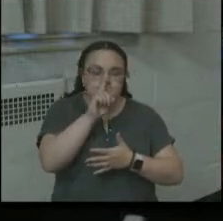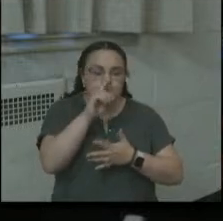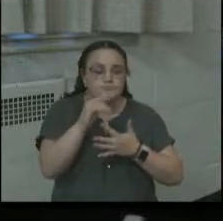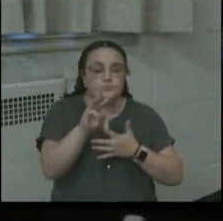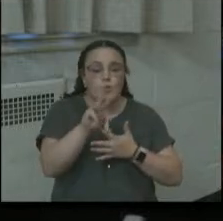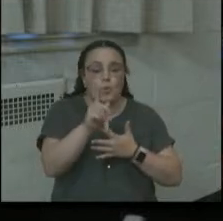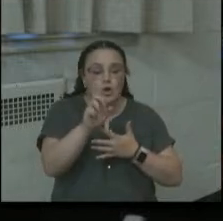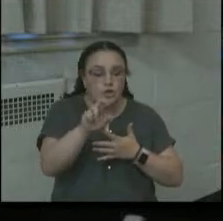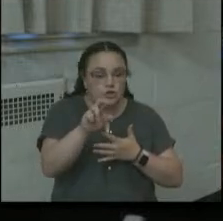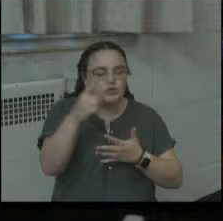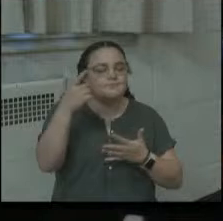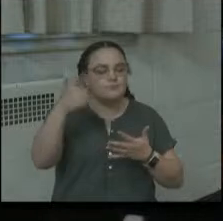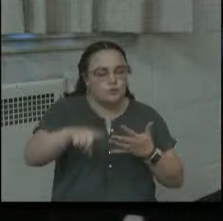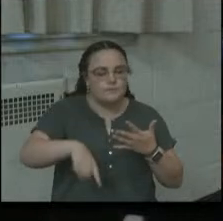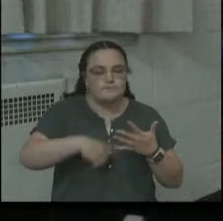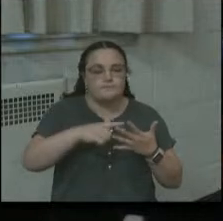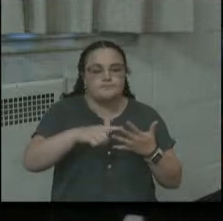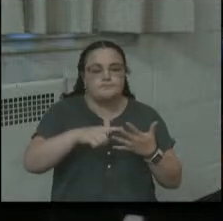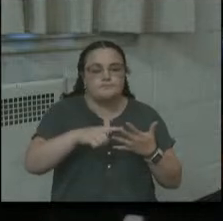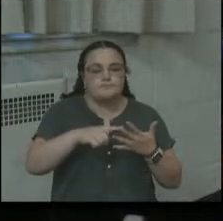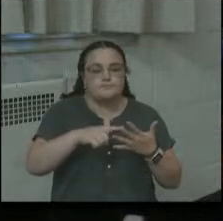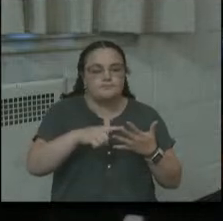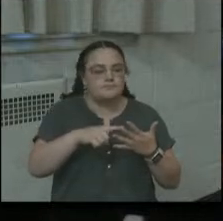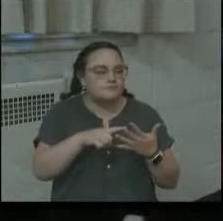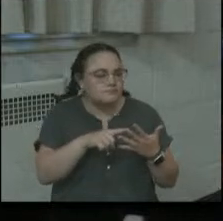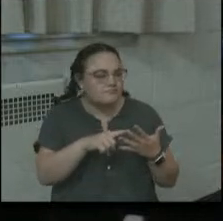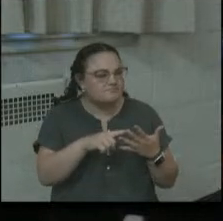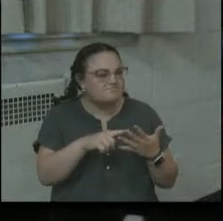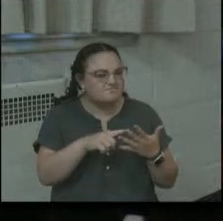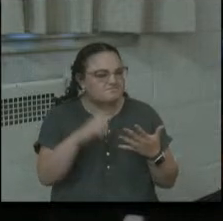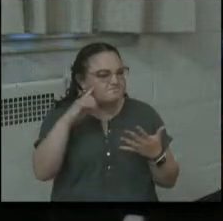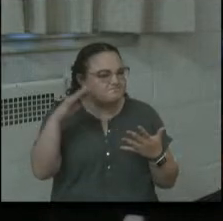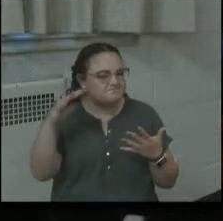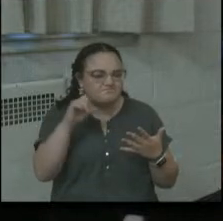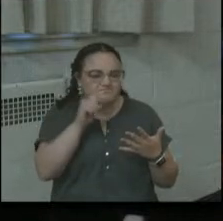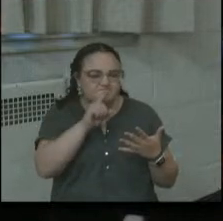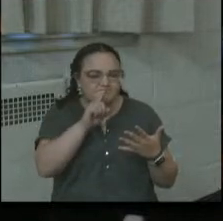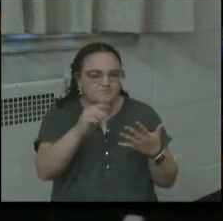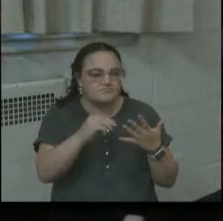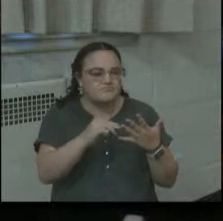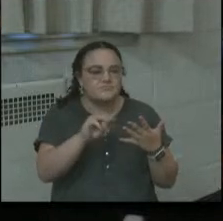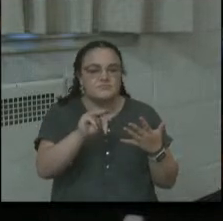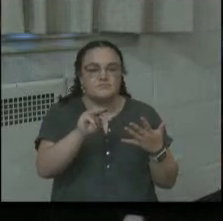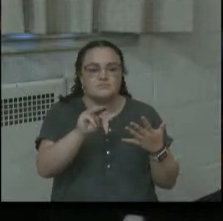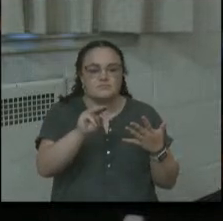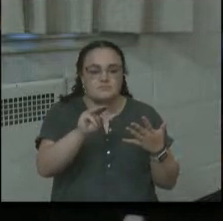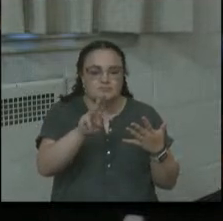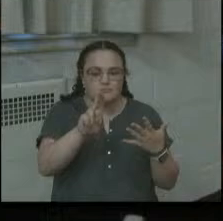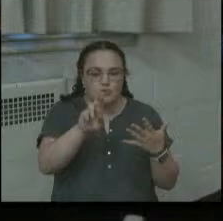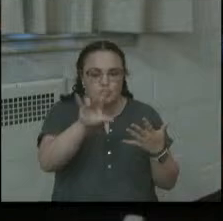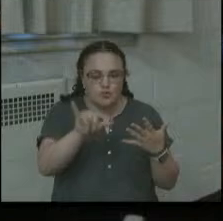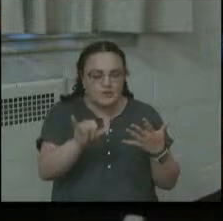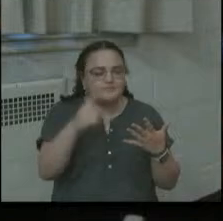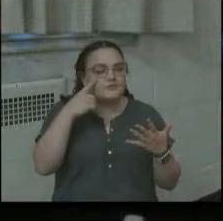Walker. Aye. Ms. Rivera Forbes. Aye. Mrs. Vickensberry. Aye.